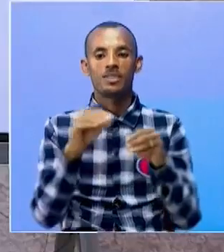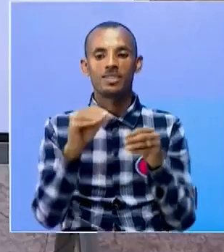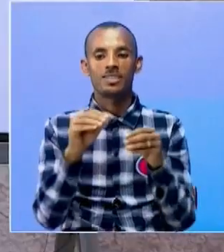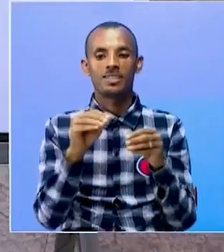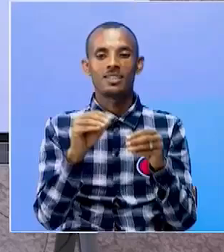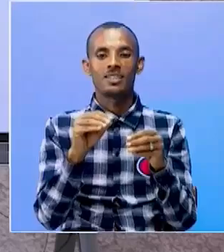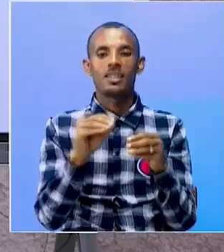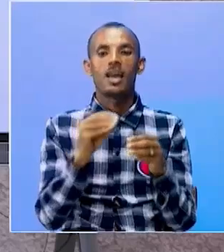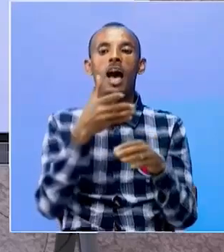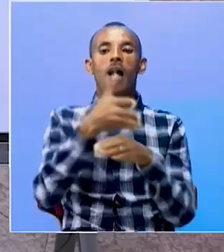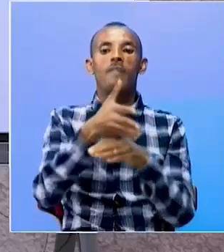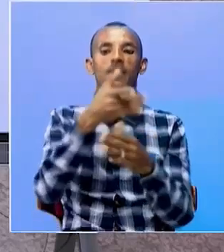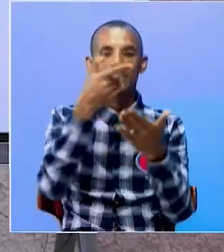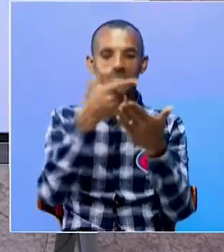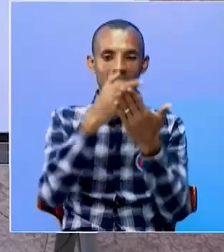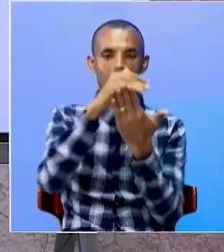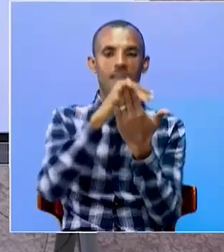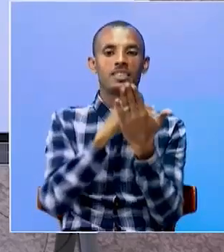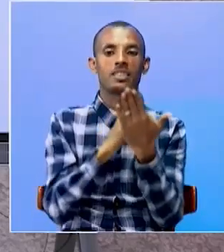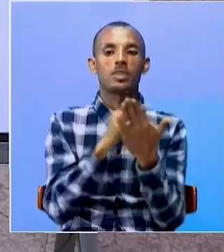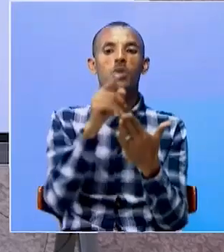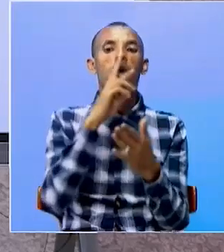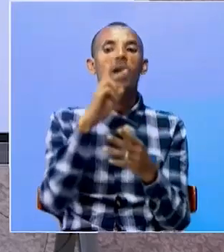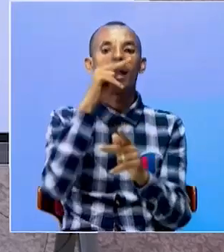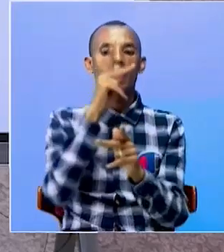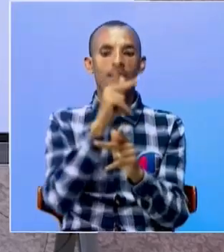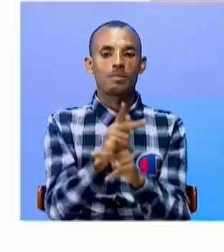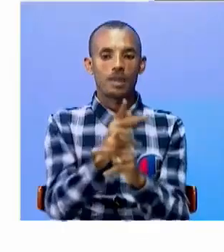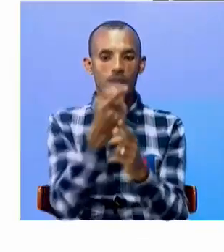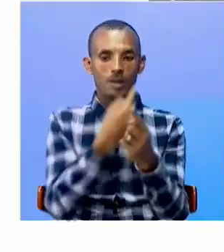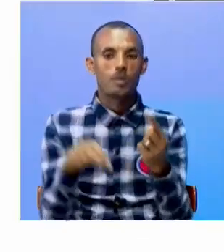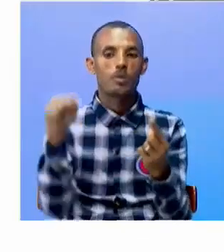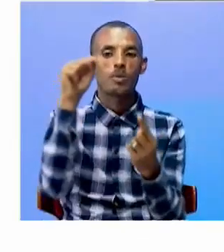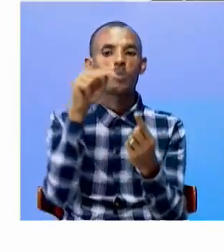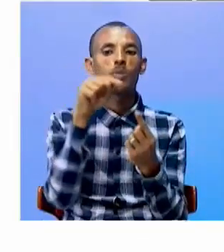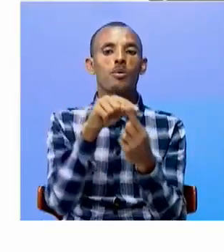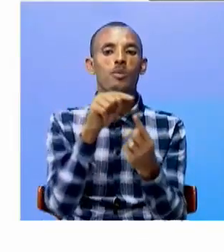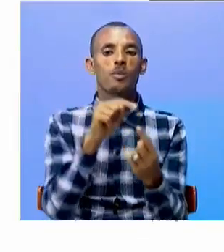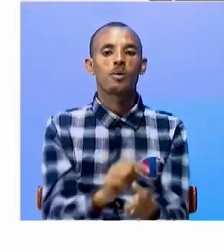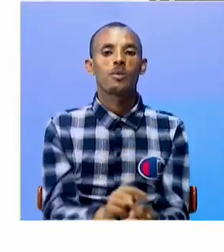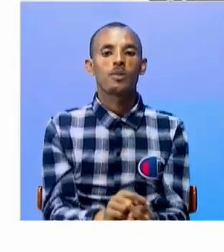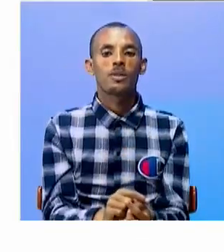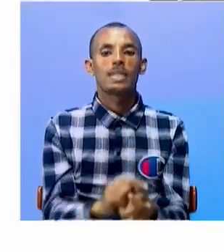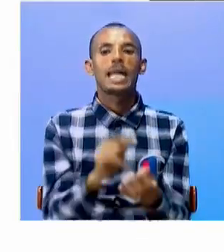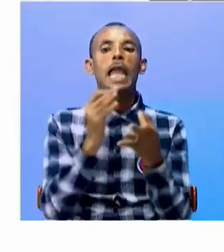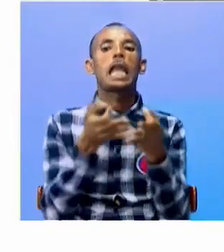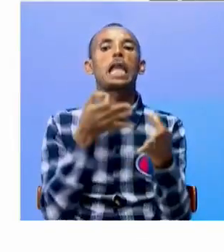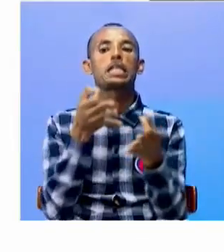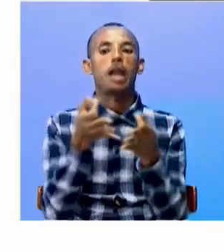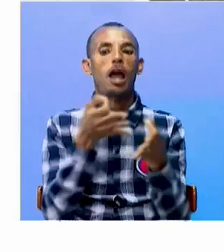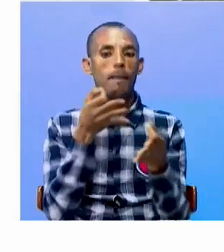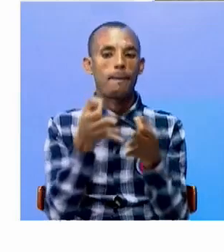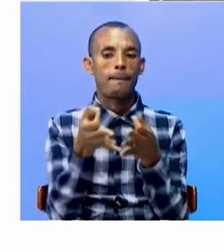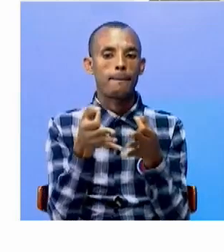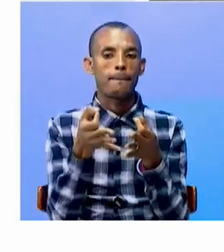Students, after this lesson, you are expected to describe